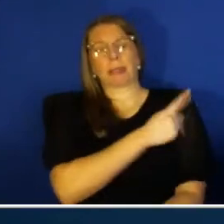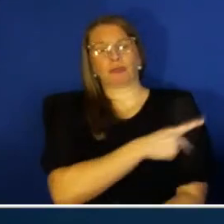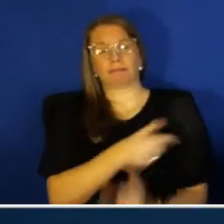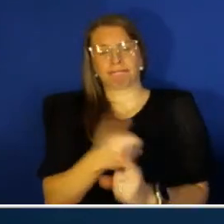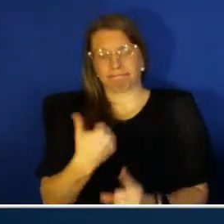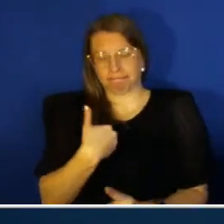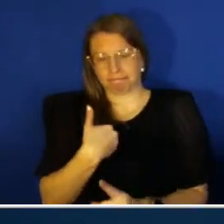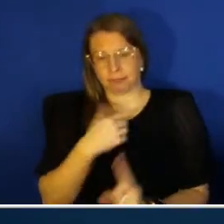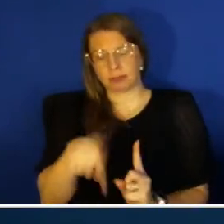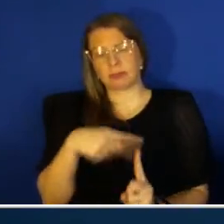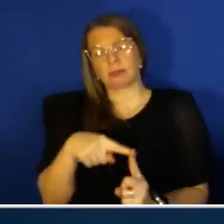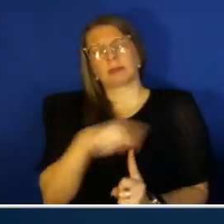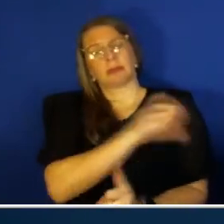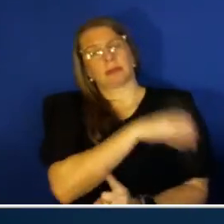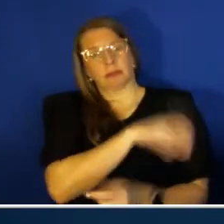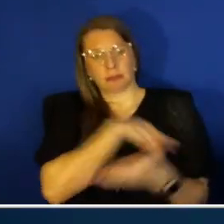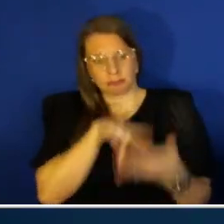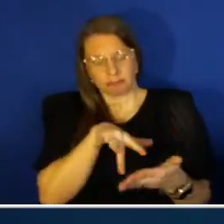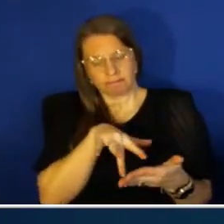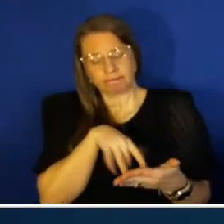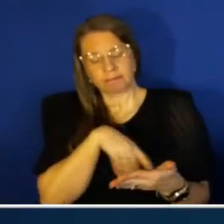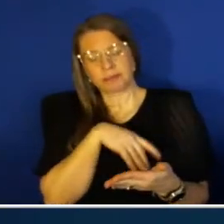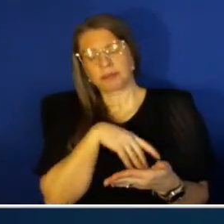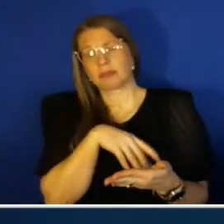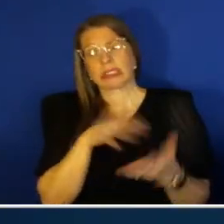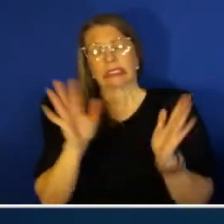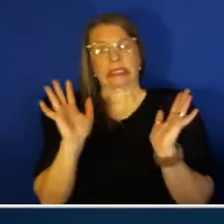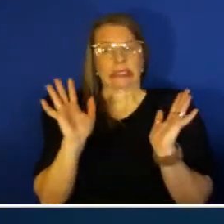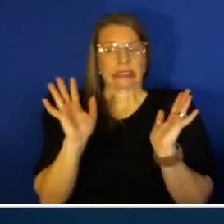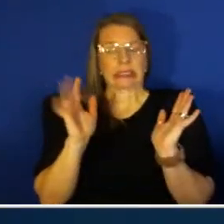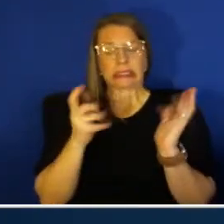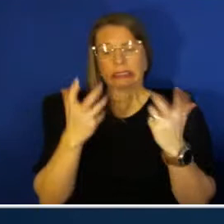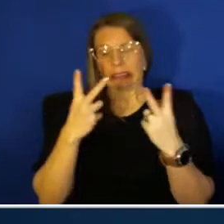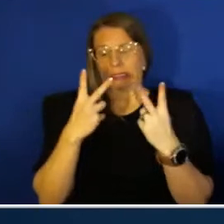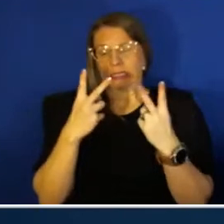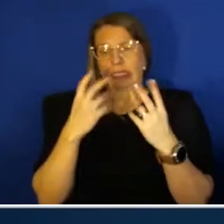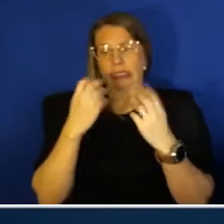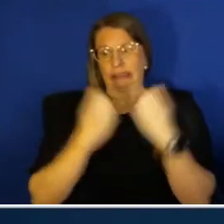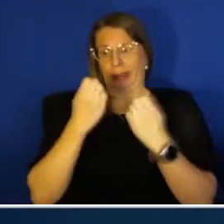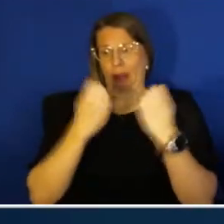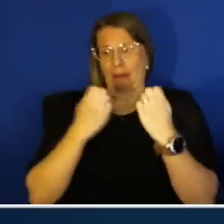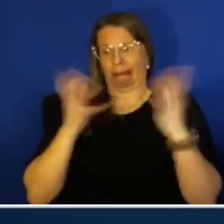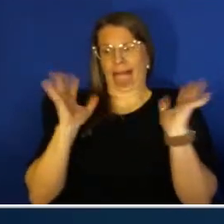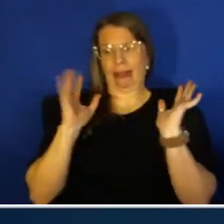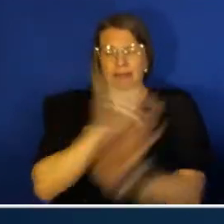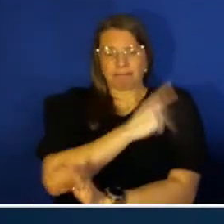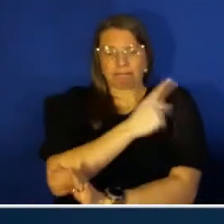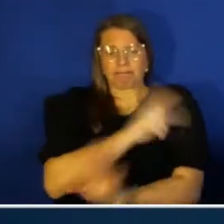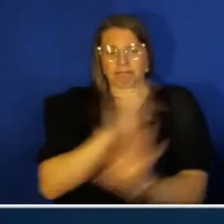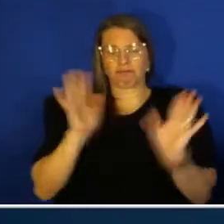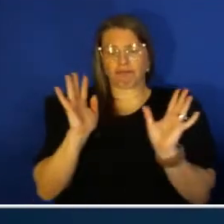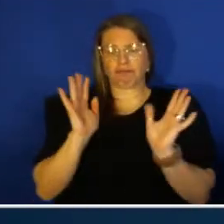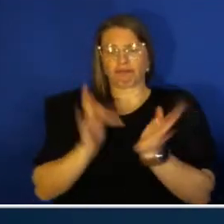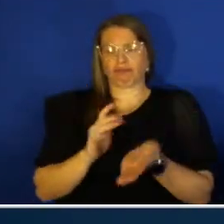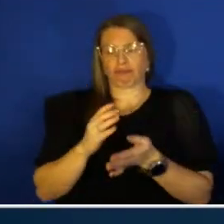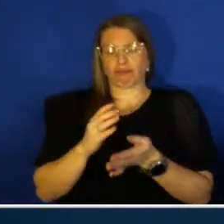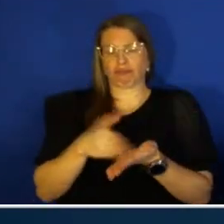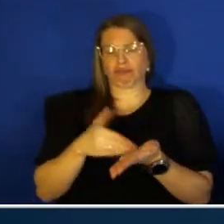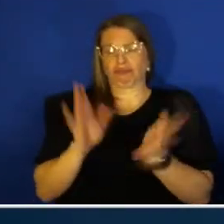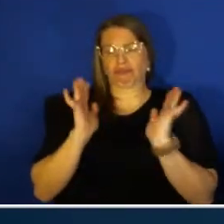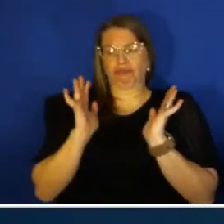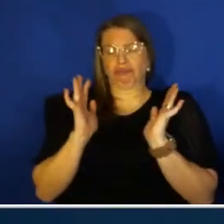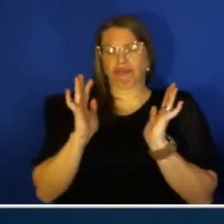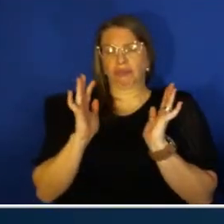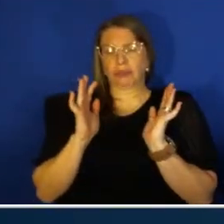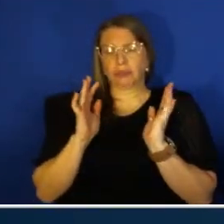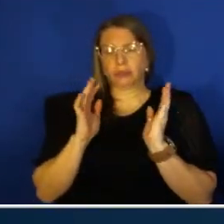about clinical trials is, one, I don't want to be experimented on. I'm a patient. I don't want to have be an experimental guinea pig or something.